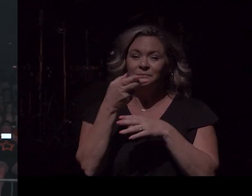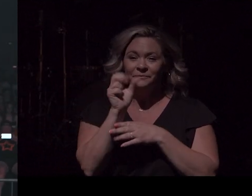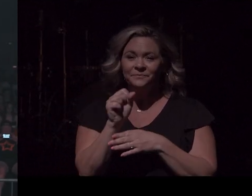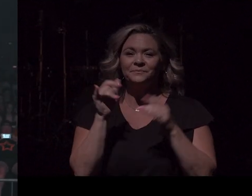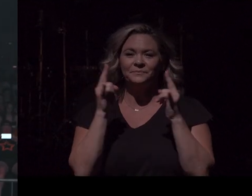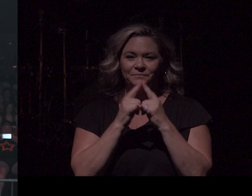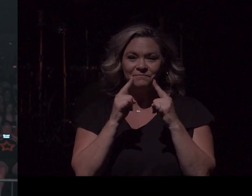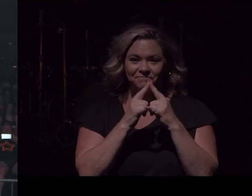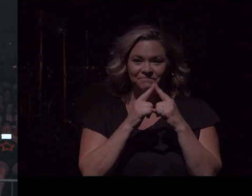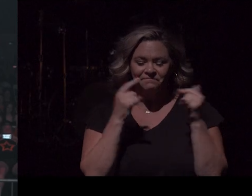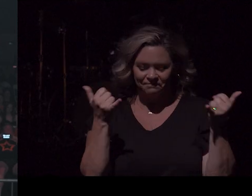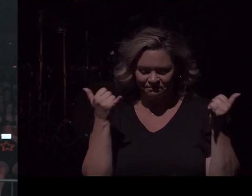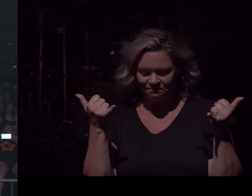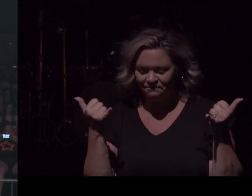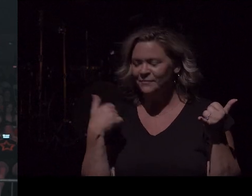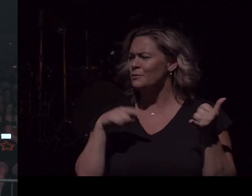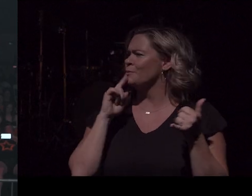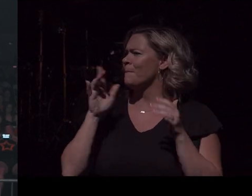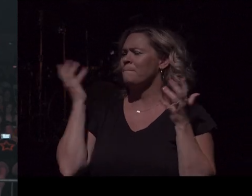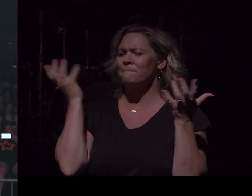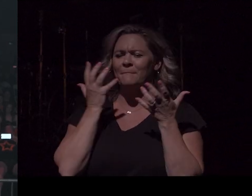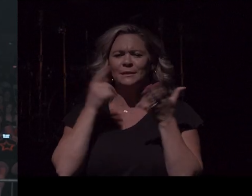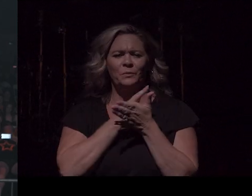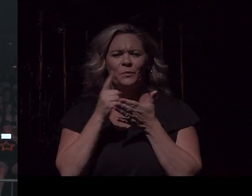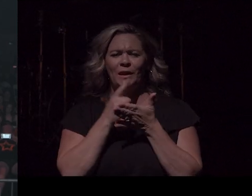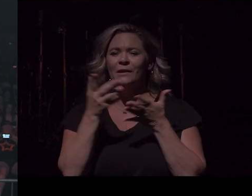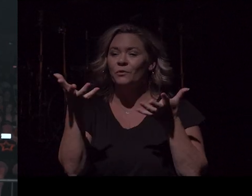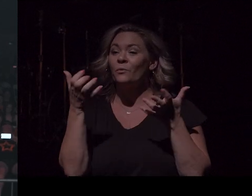Thank you.